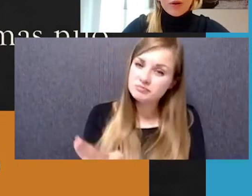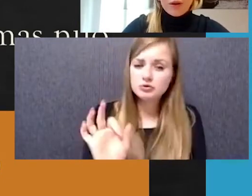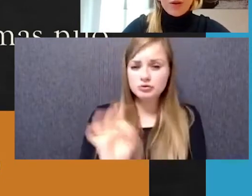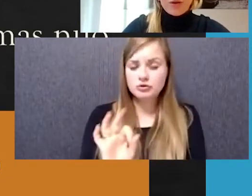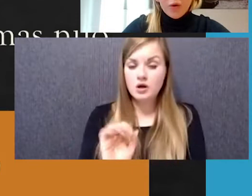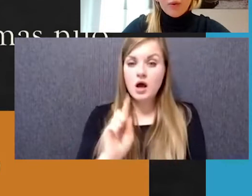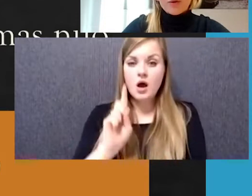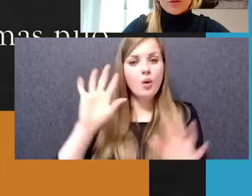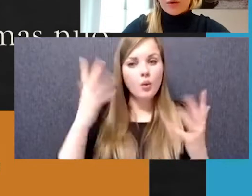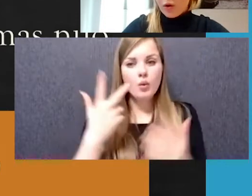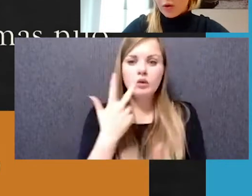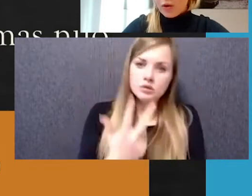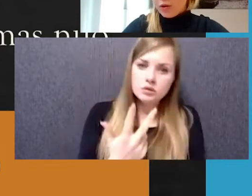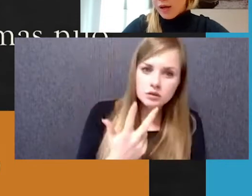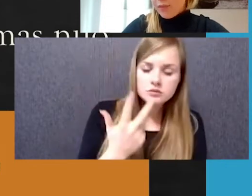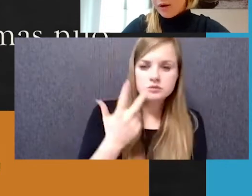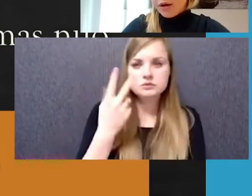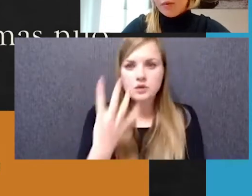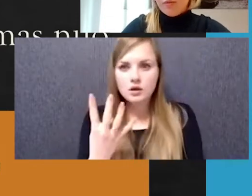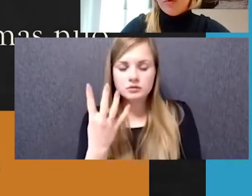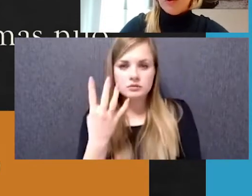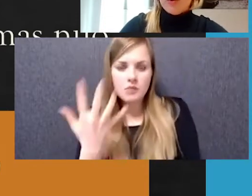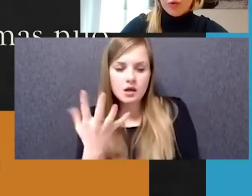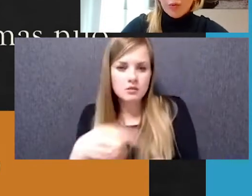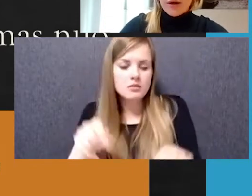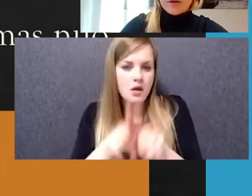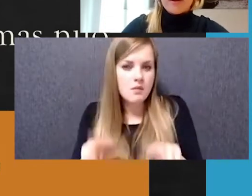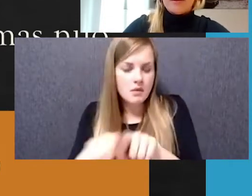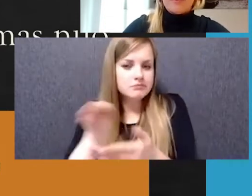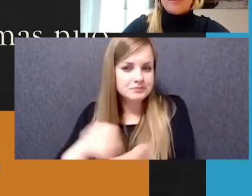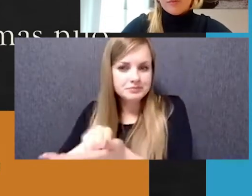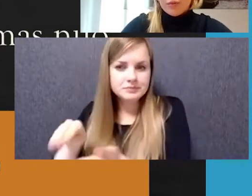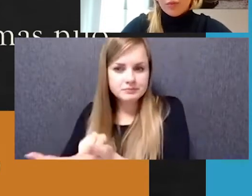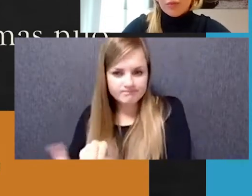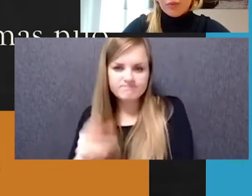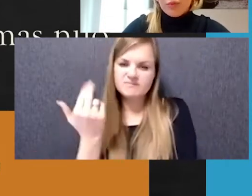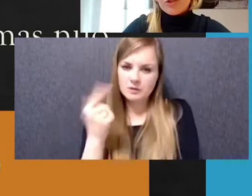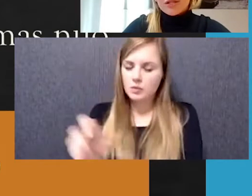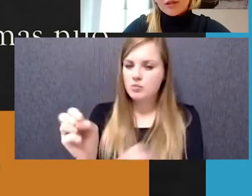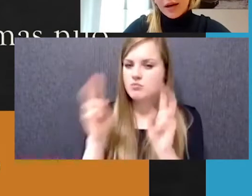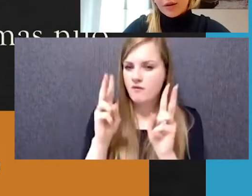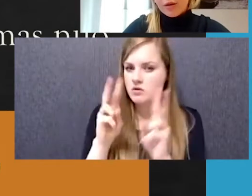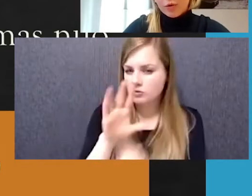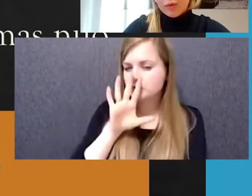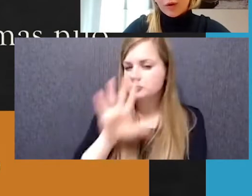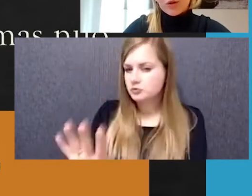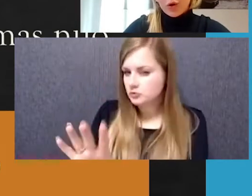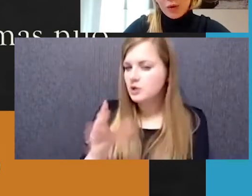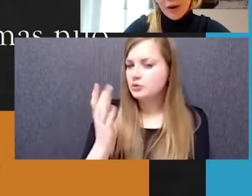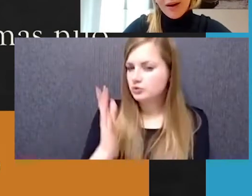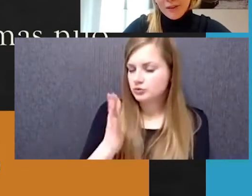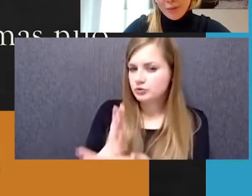the criminal responsibility should be, so that the person should